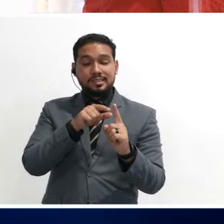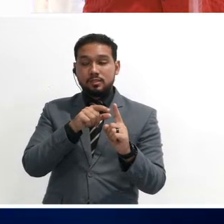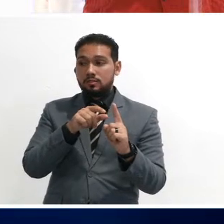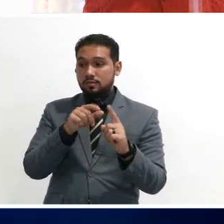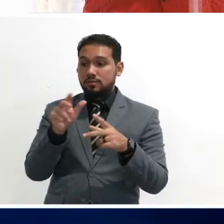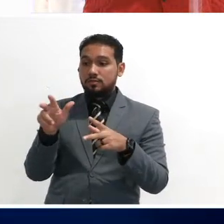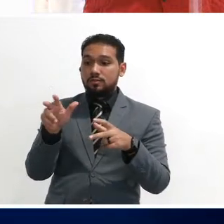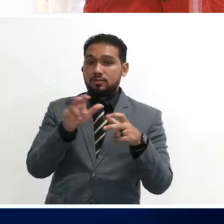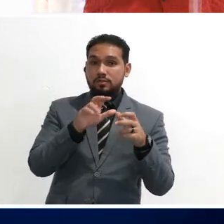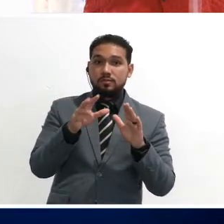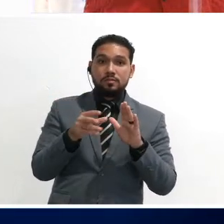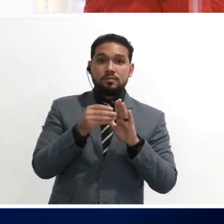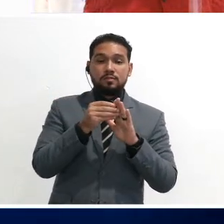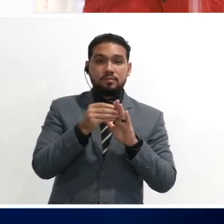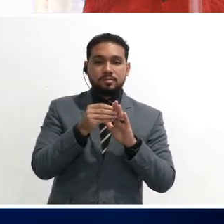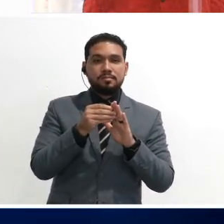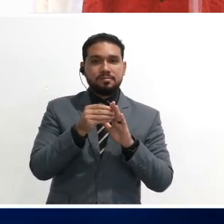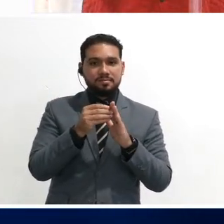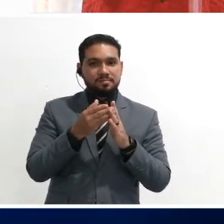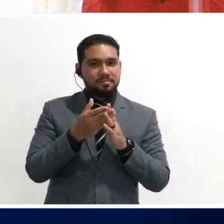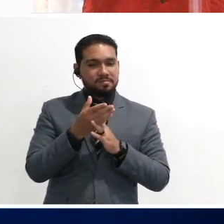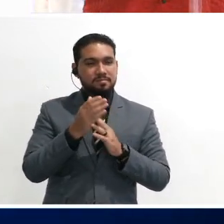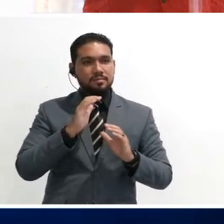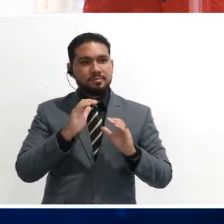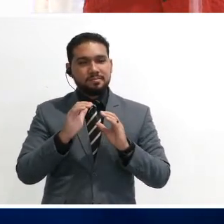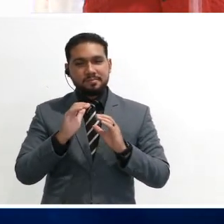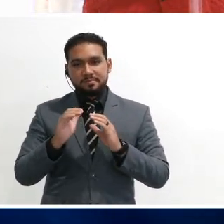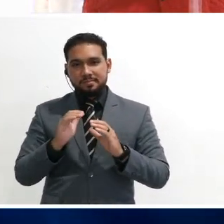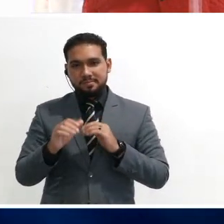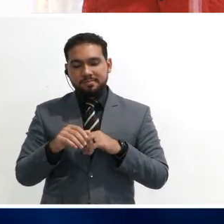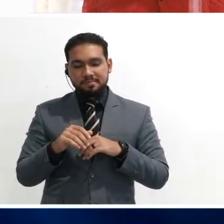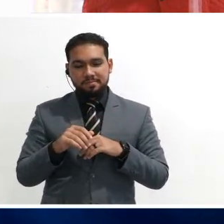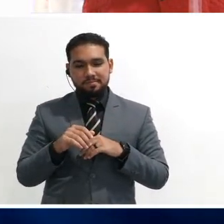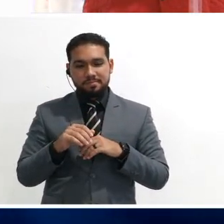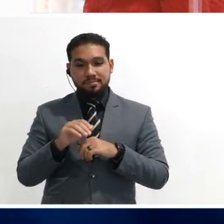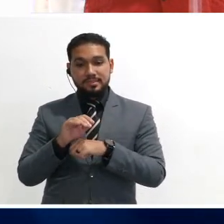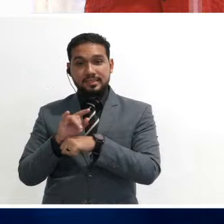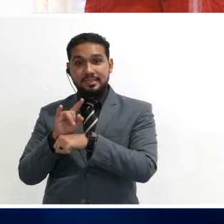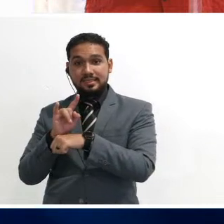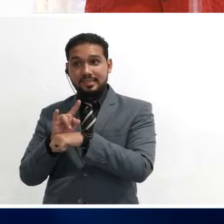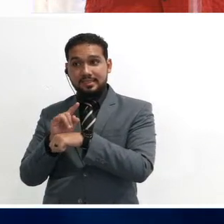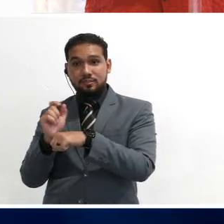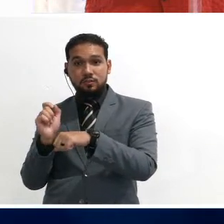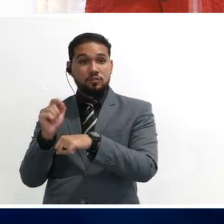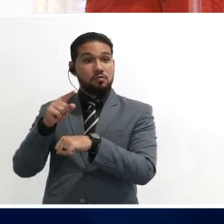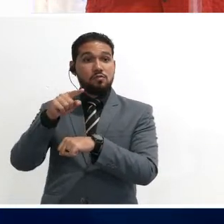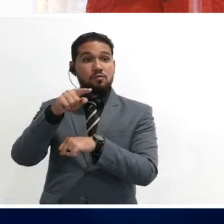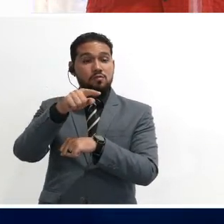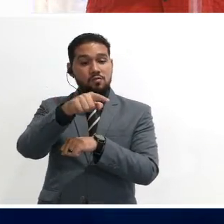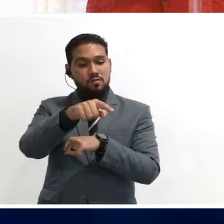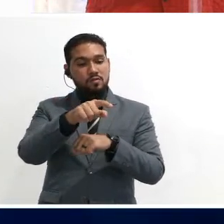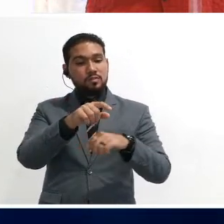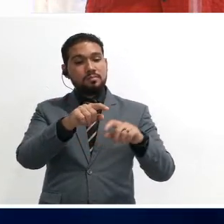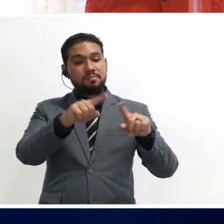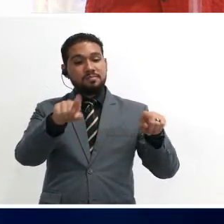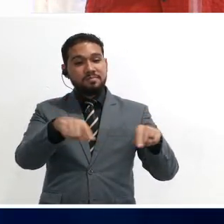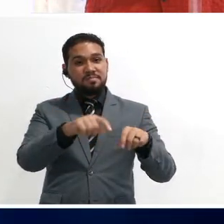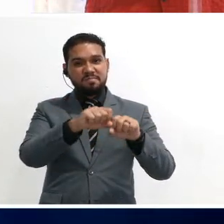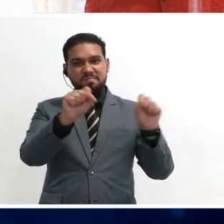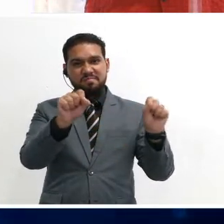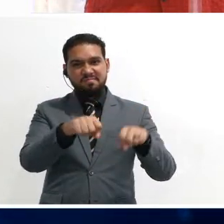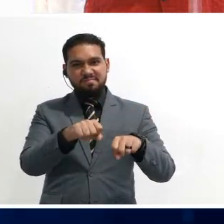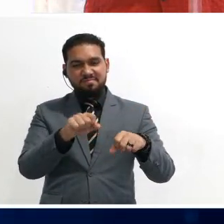recepted from the antenna into the chain for a wireless part. I think